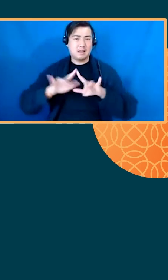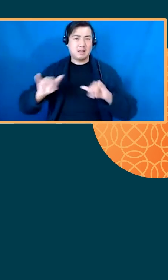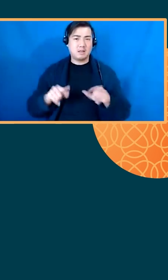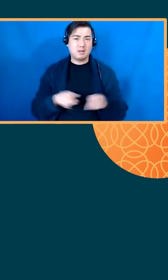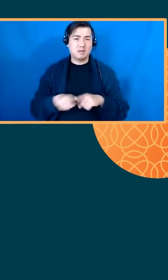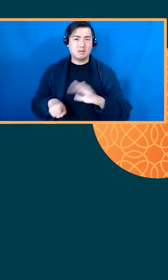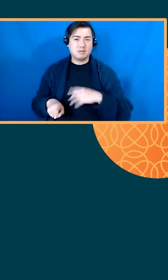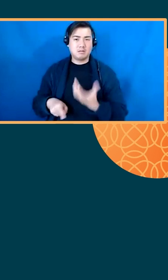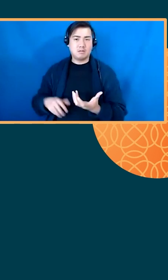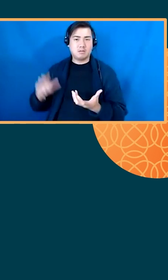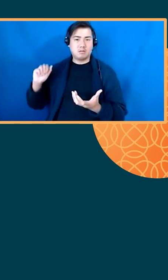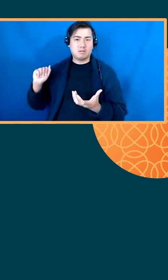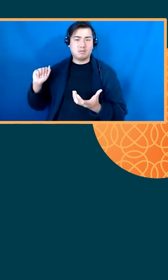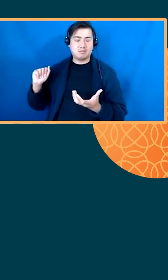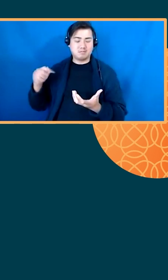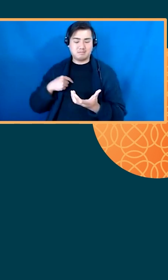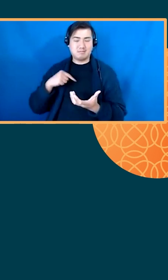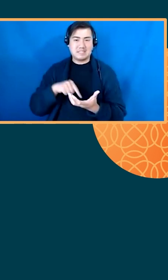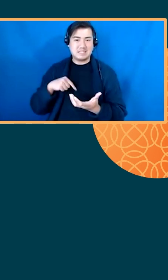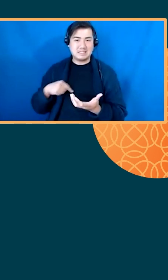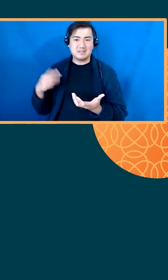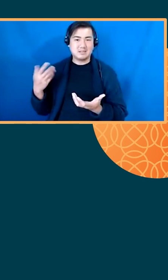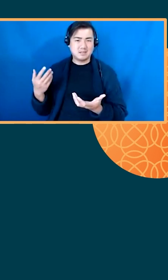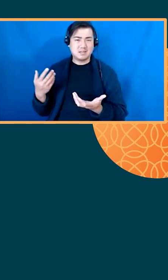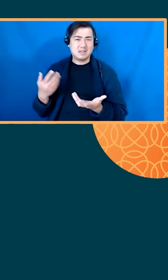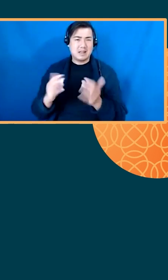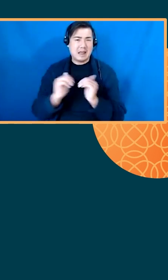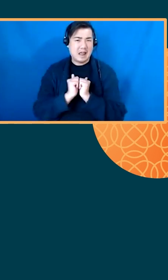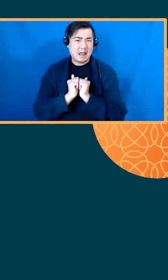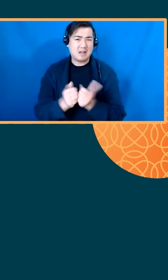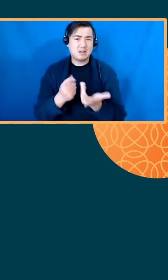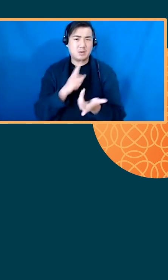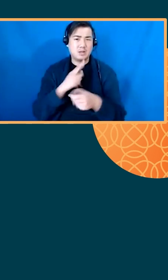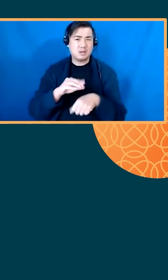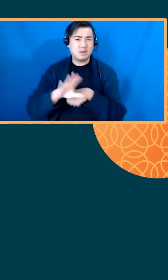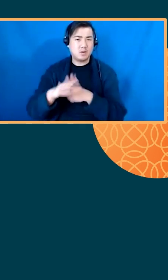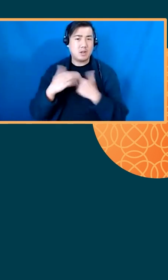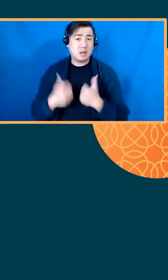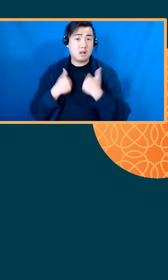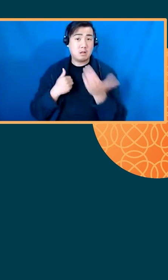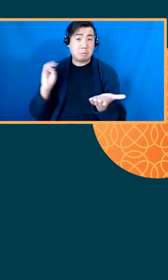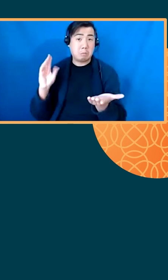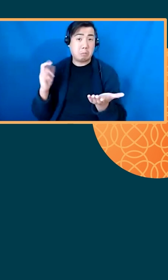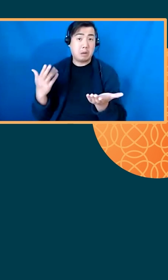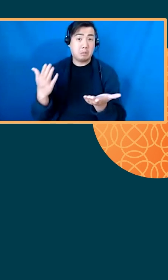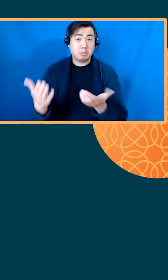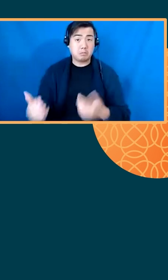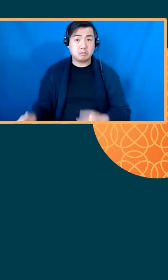there's the me that is Hazel. How has that played out for you in your life, Micah?